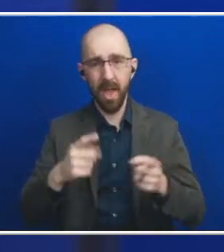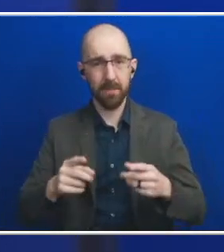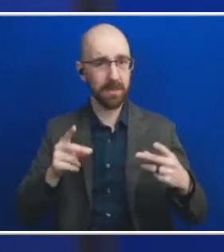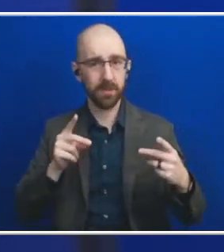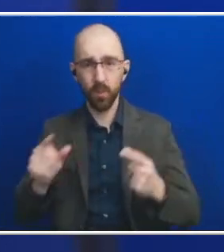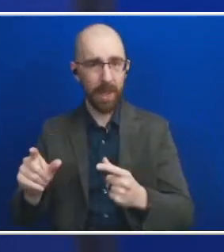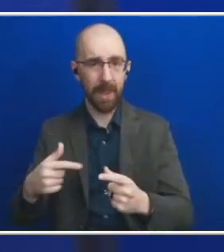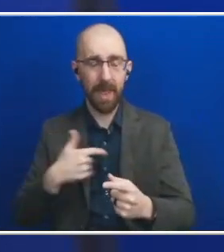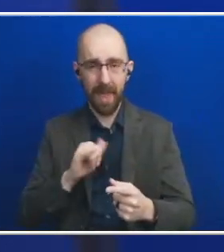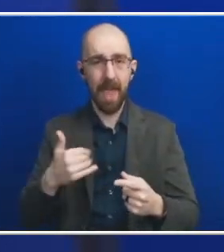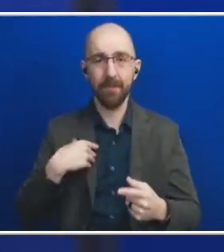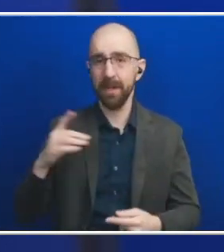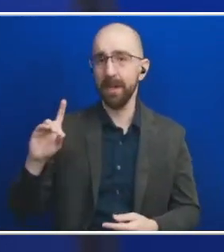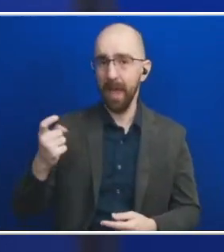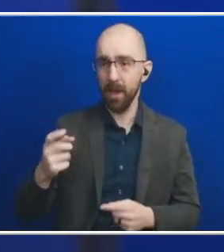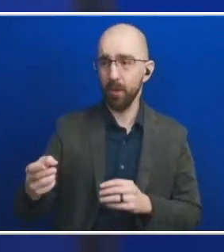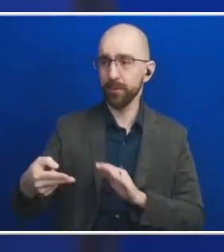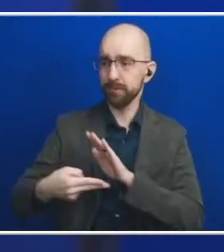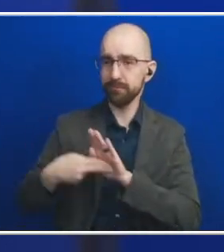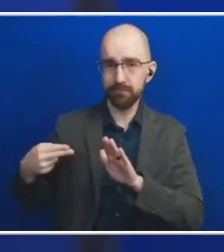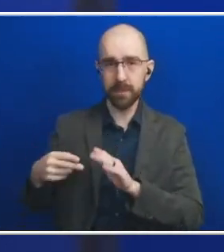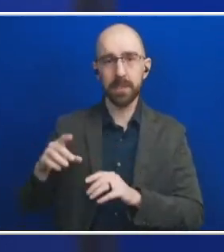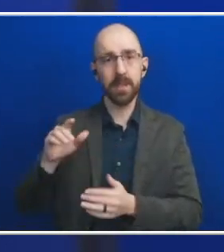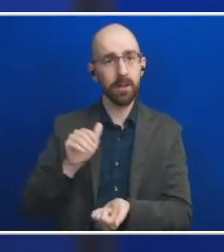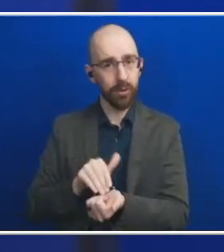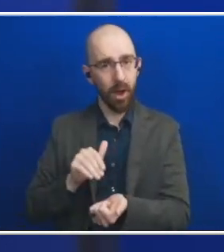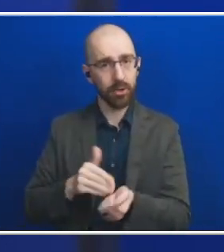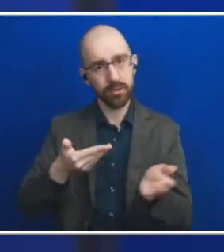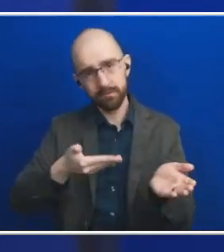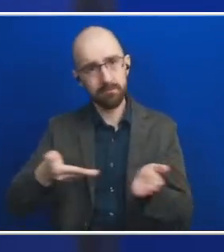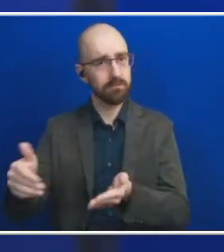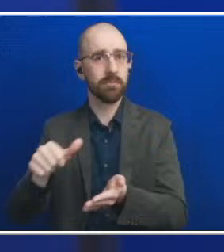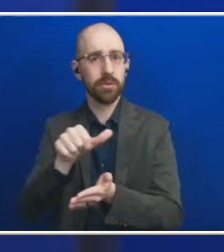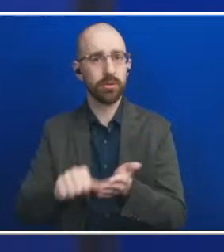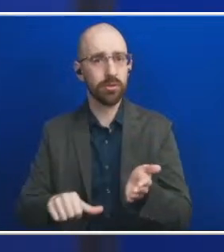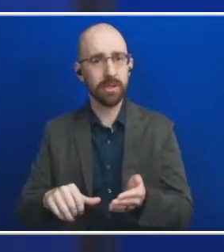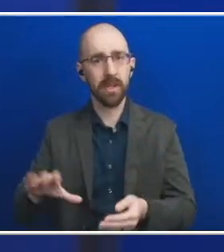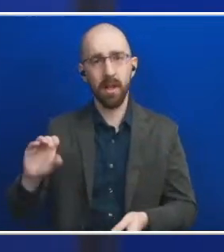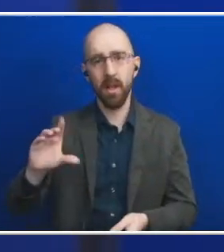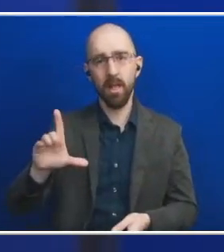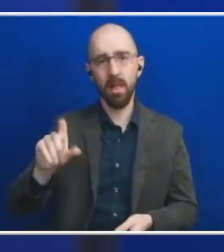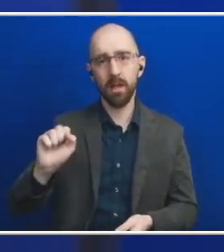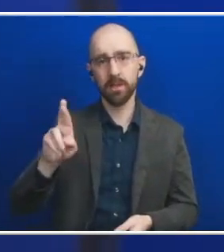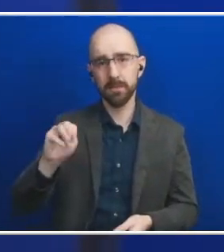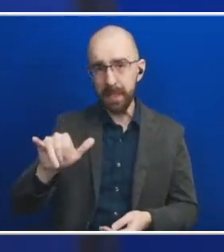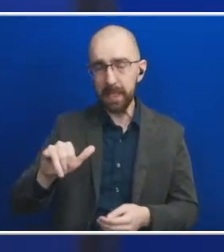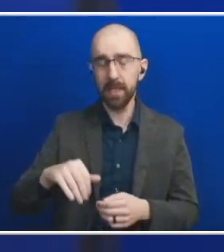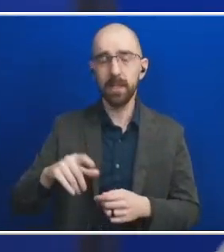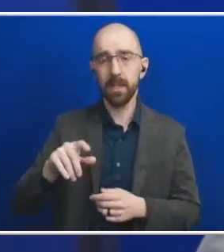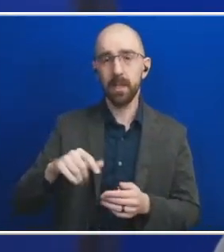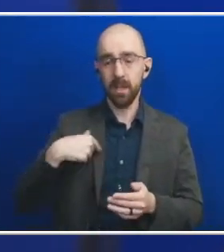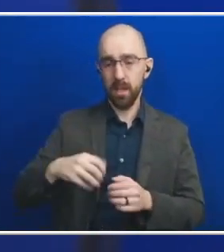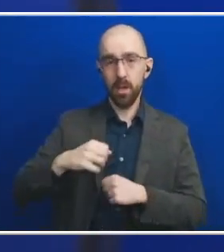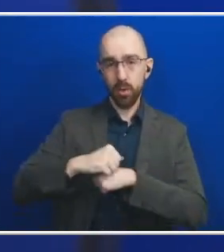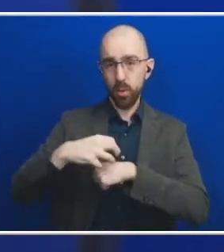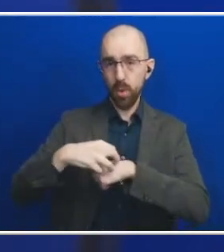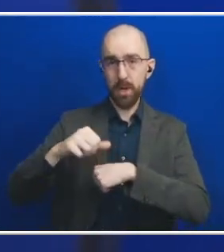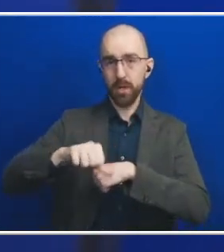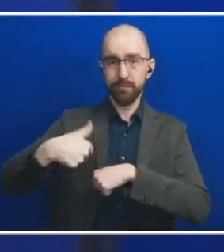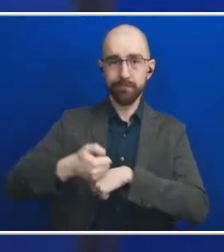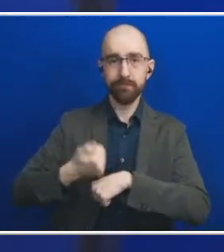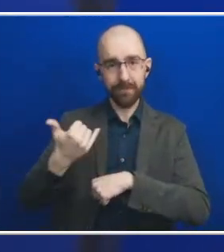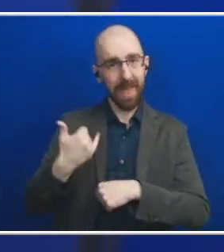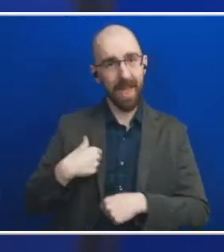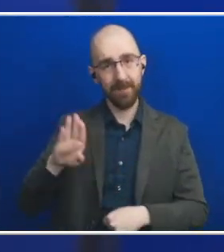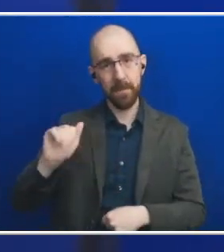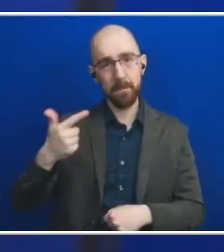diagnosed. Dr. Ashcraft took me in for surgery, gave me a colostomy, took out my tumor, and then, like, I just wake up, and then I've got a bag dangling from my stomach.